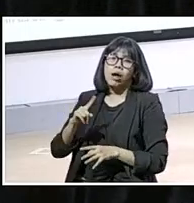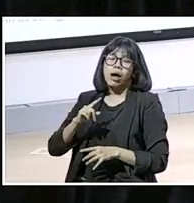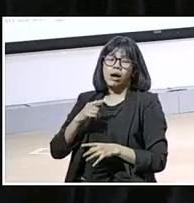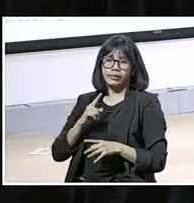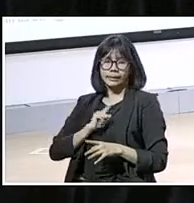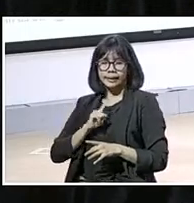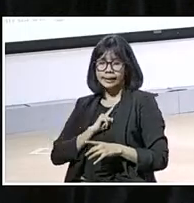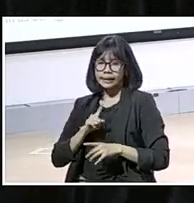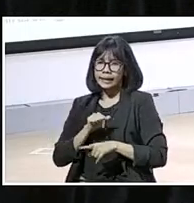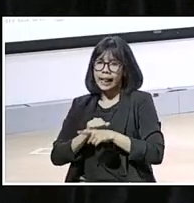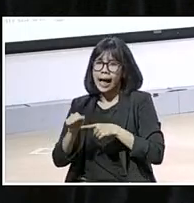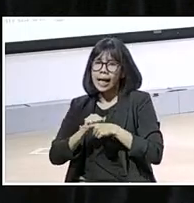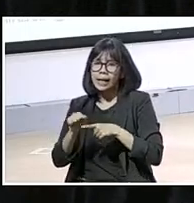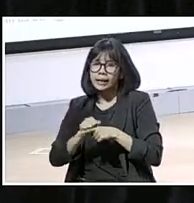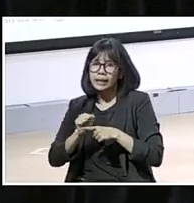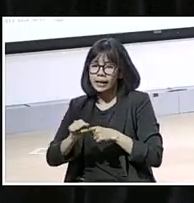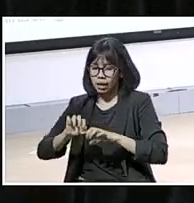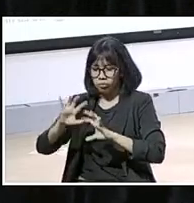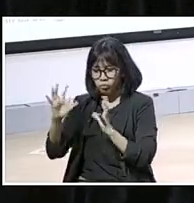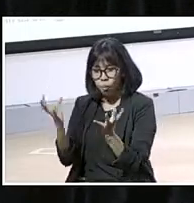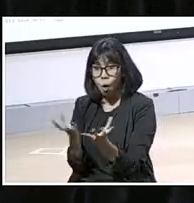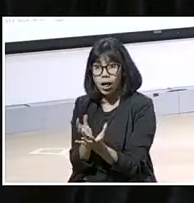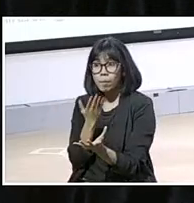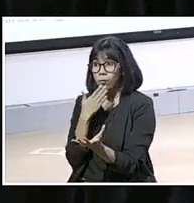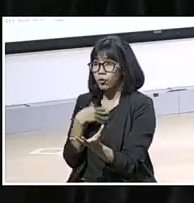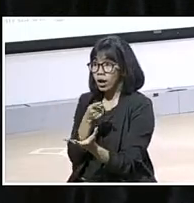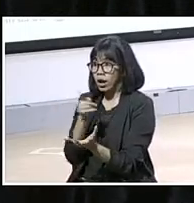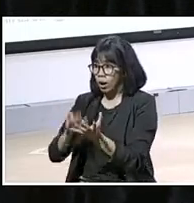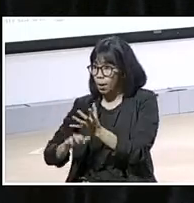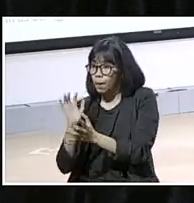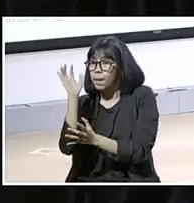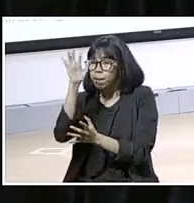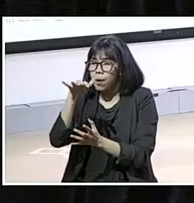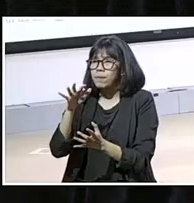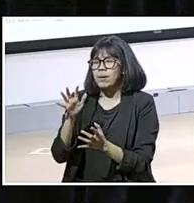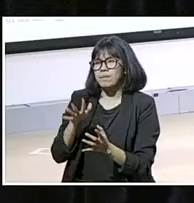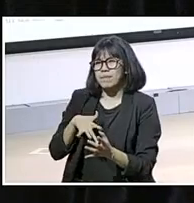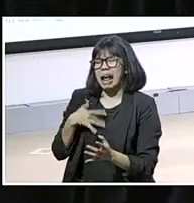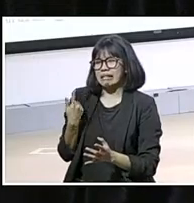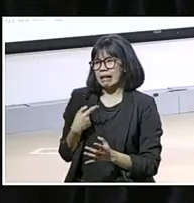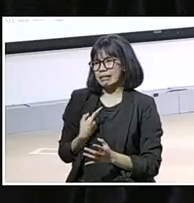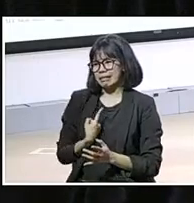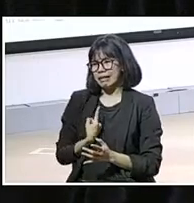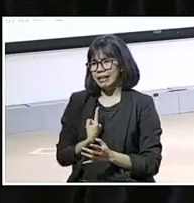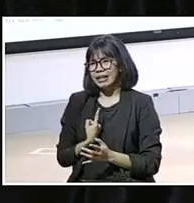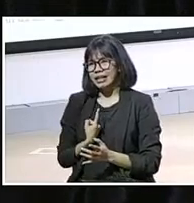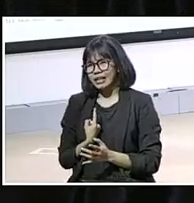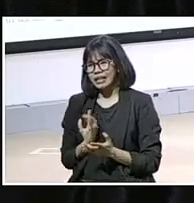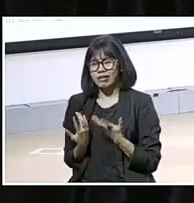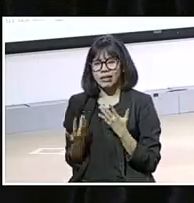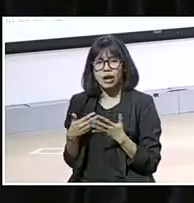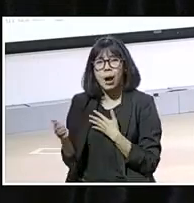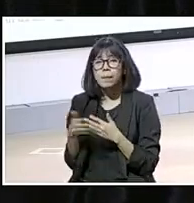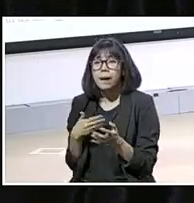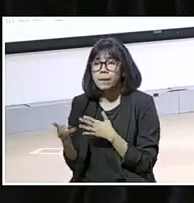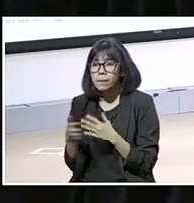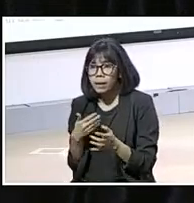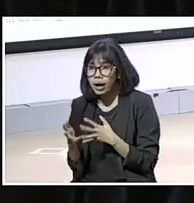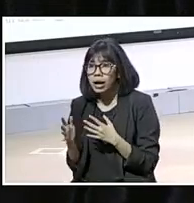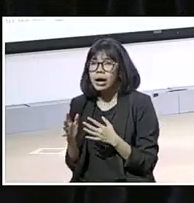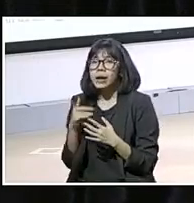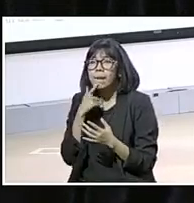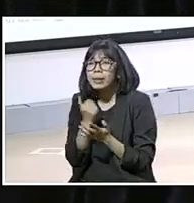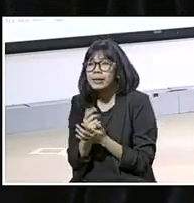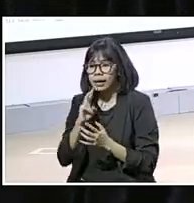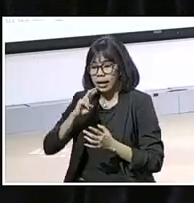track with the heat coming down, you know, working on sprints, it's very lonely. And I think that's what separates the people that want to be